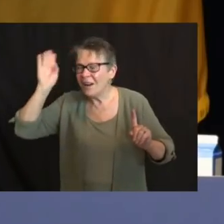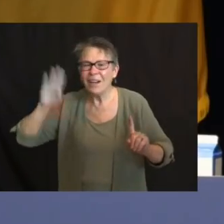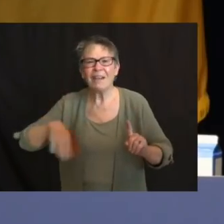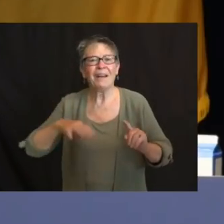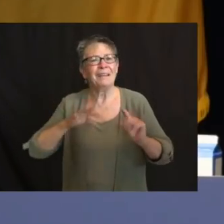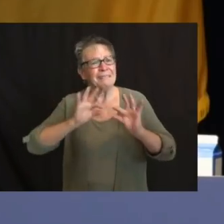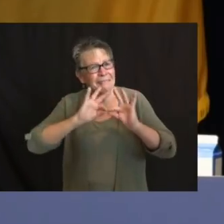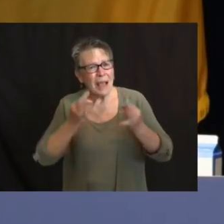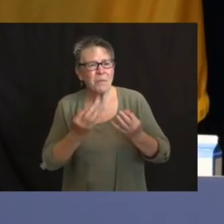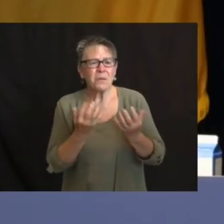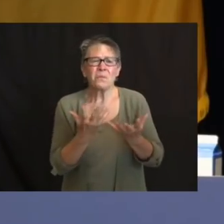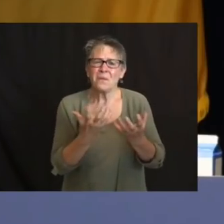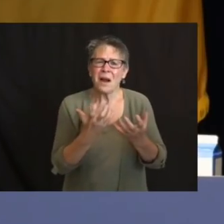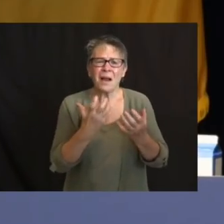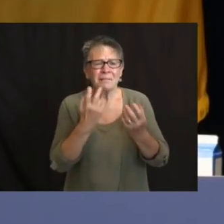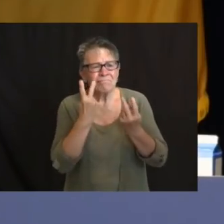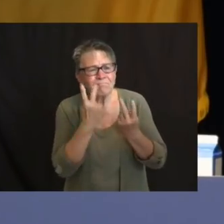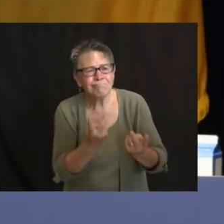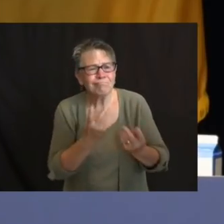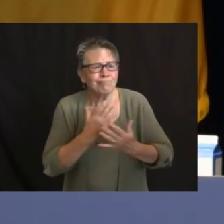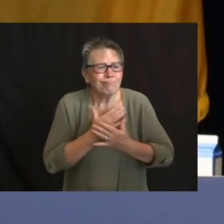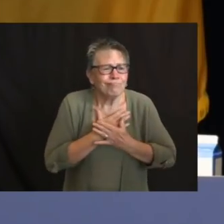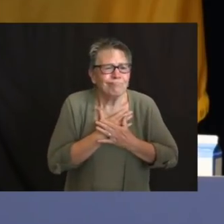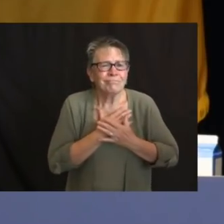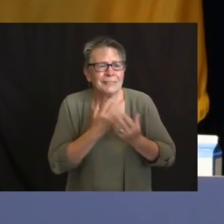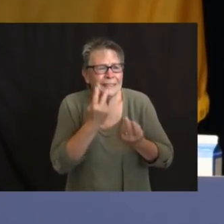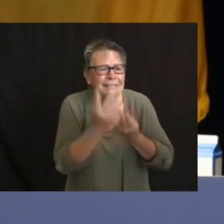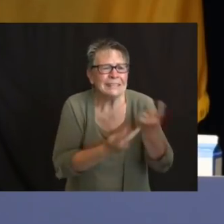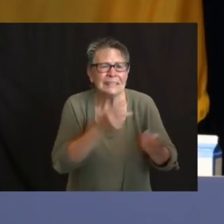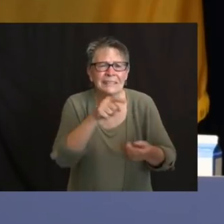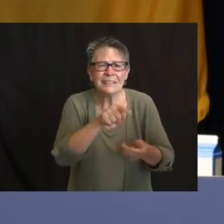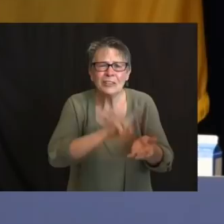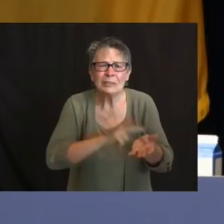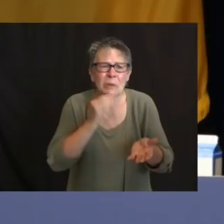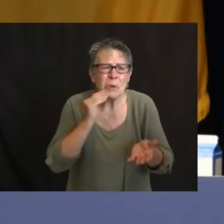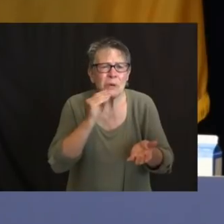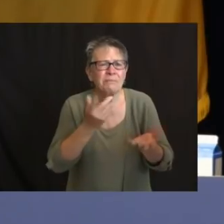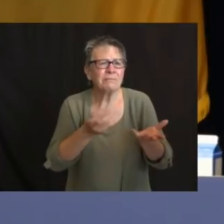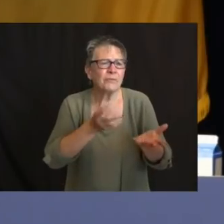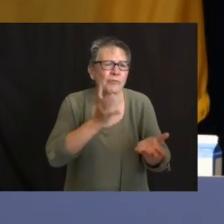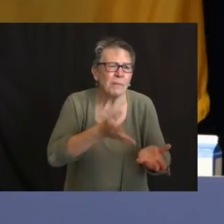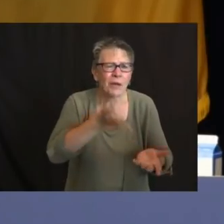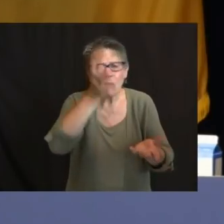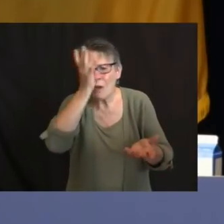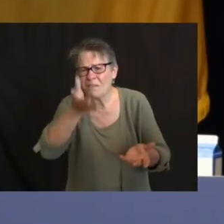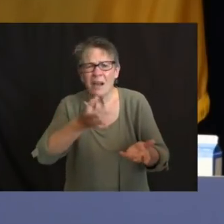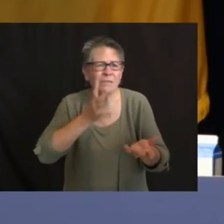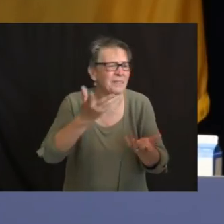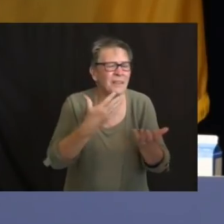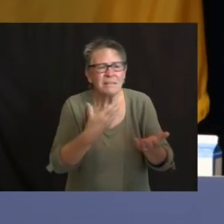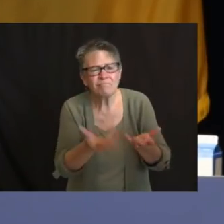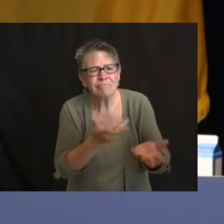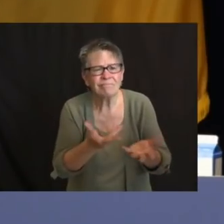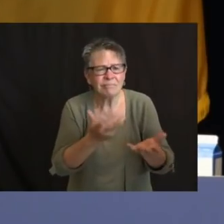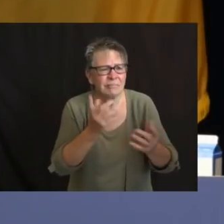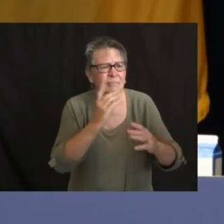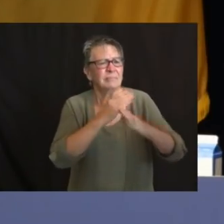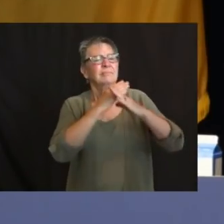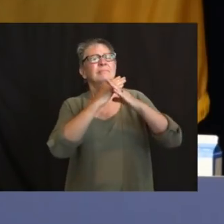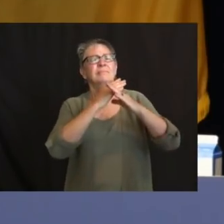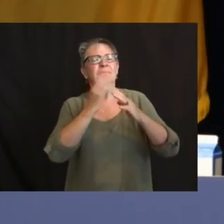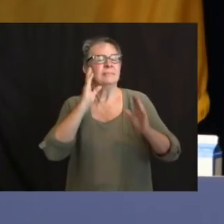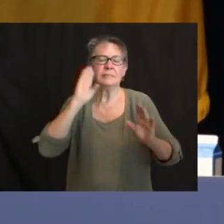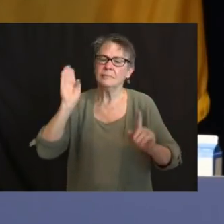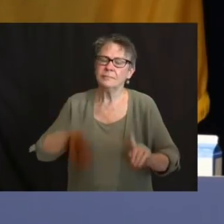way for individuals, residents, to have visitors in very selected